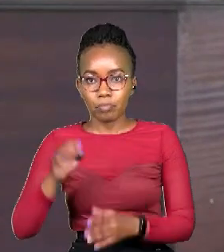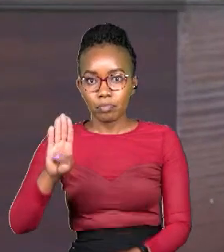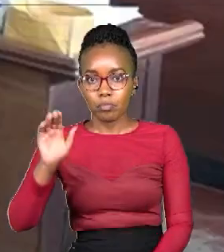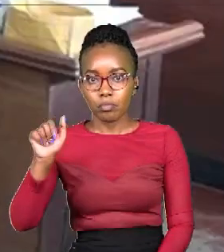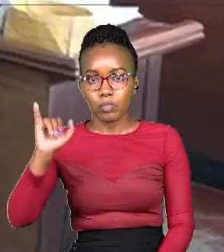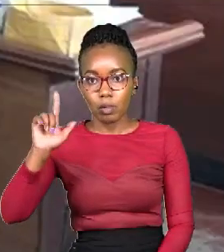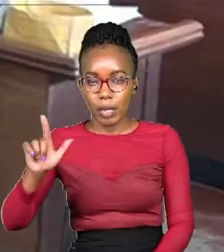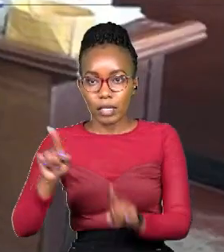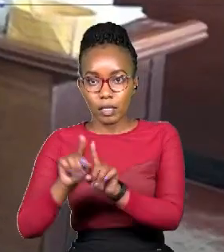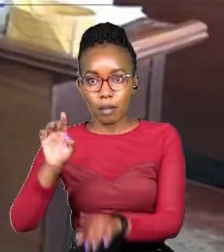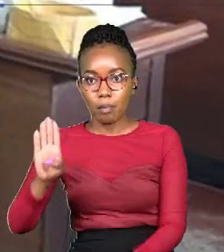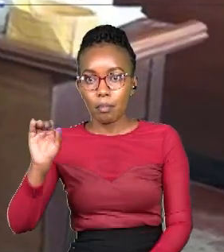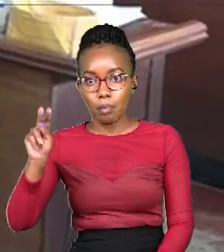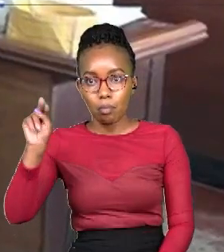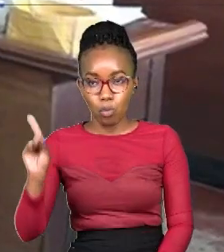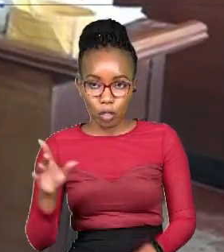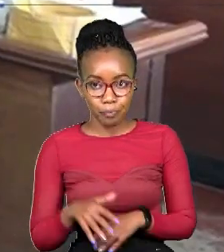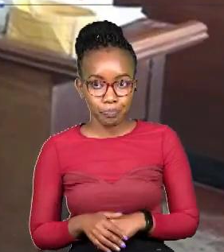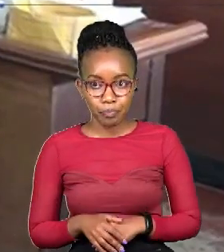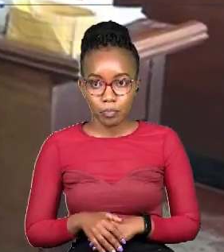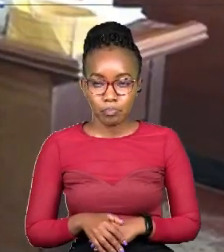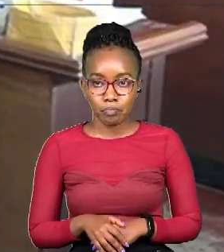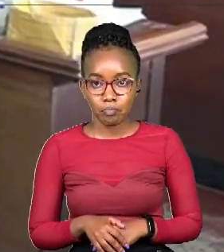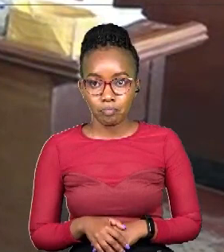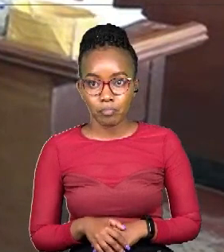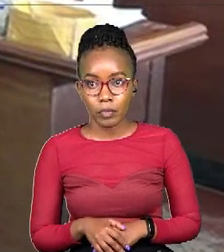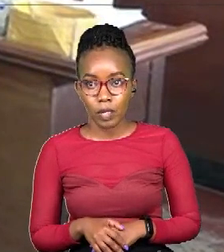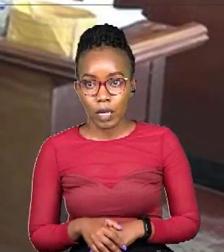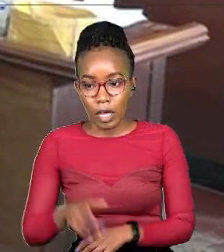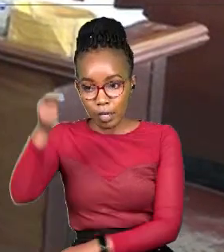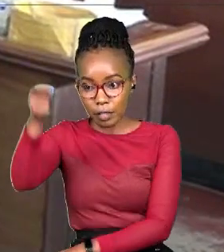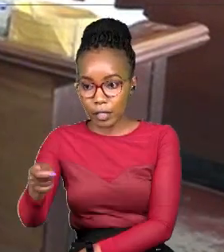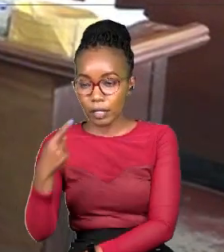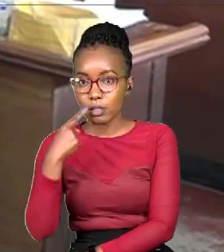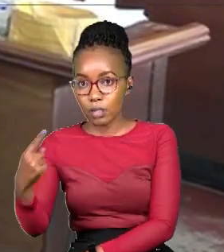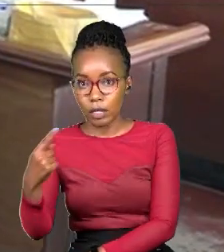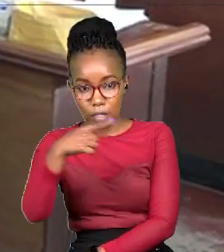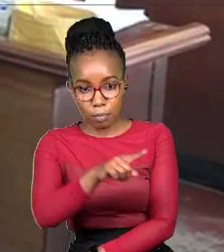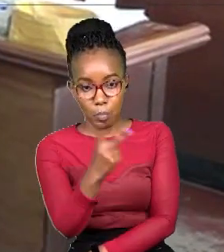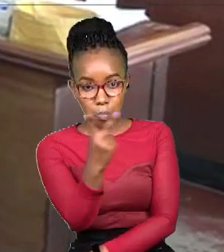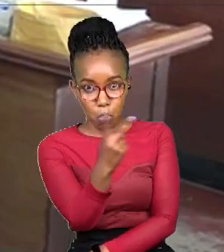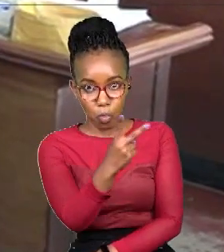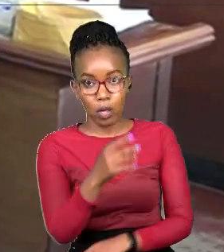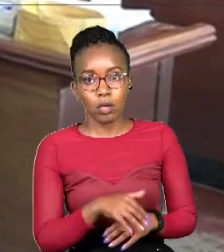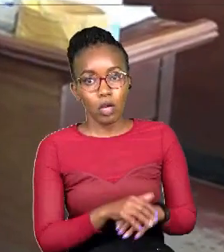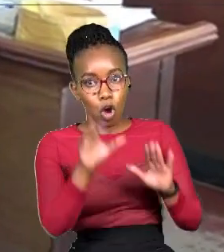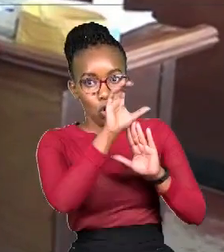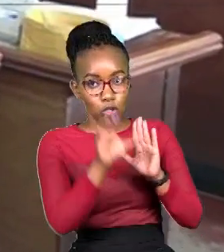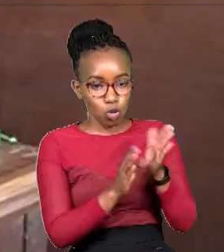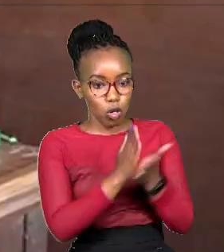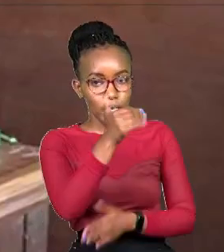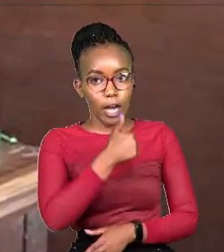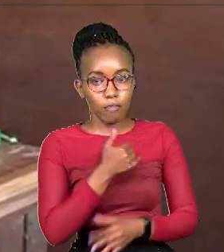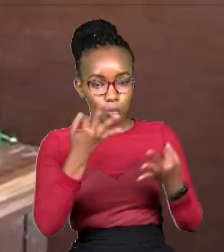and board terms. In his ruling, the principal magistrate noted that the suspects have constitutional rights to be released on a bond